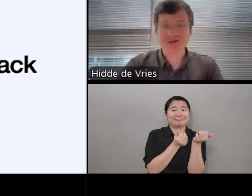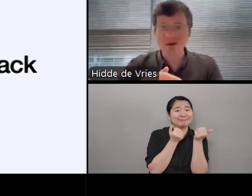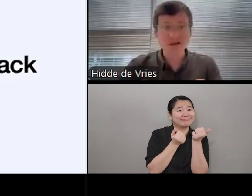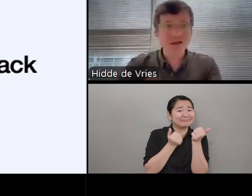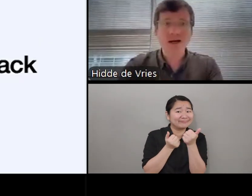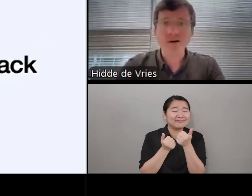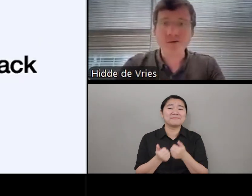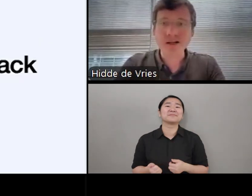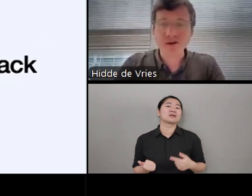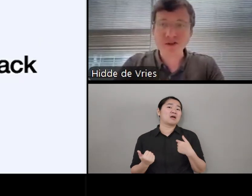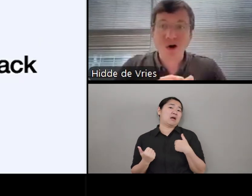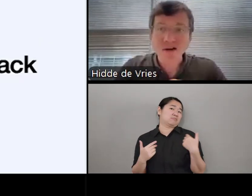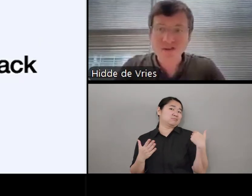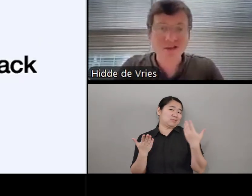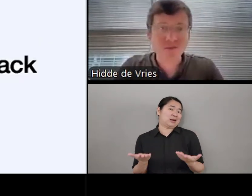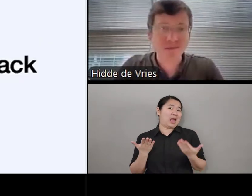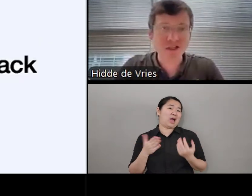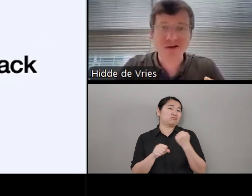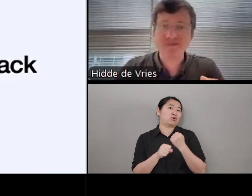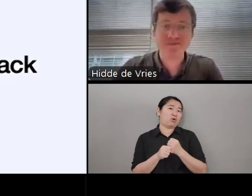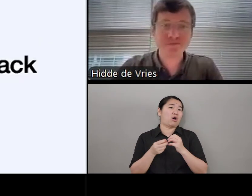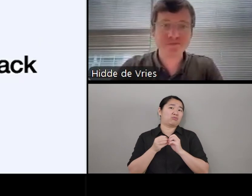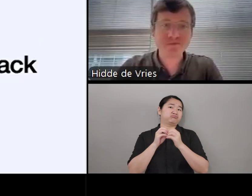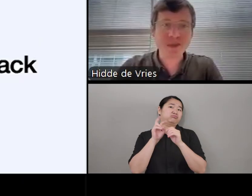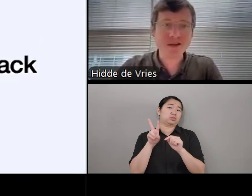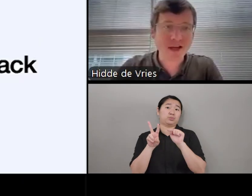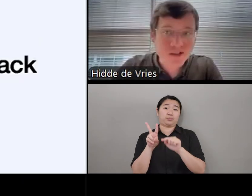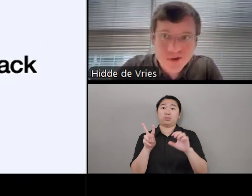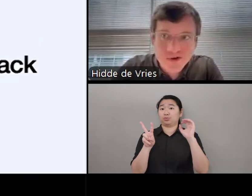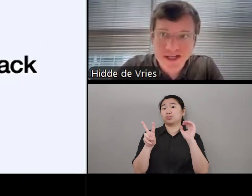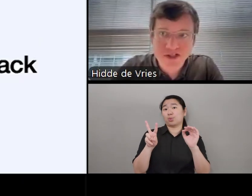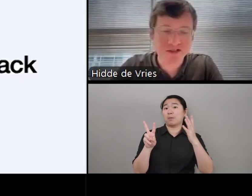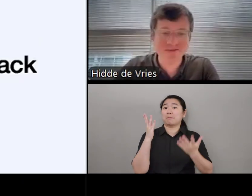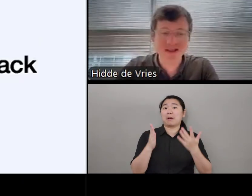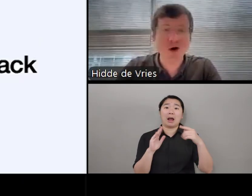hoping to release a first draft sometime this year. But thanks for